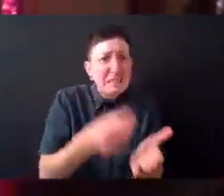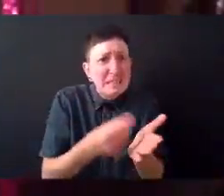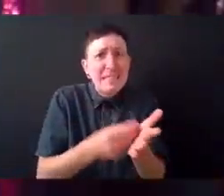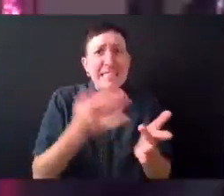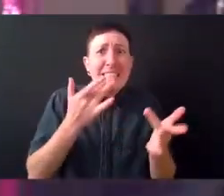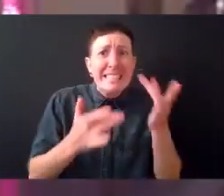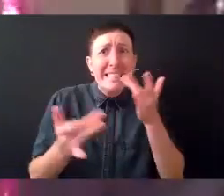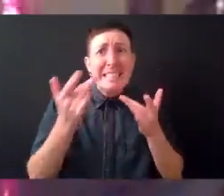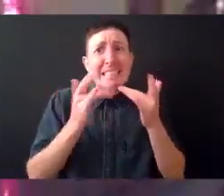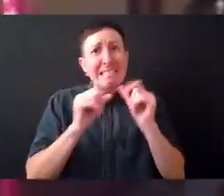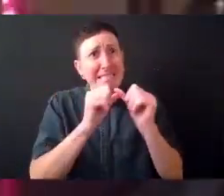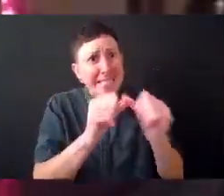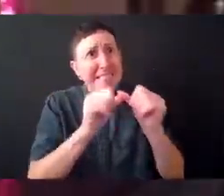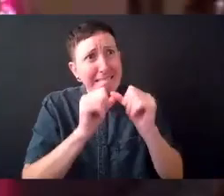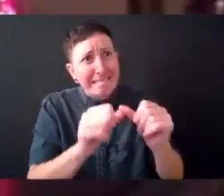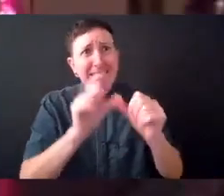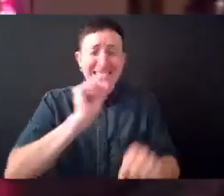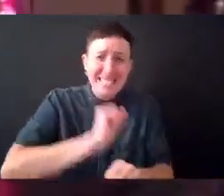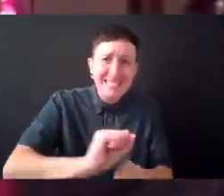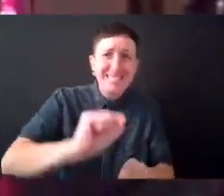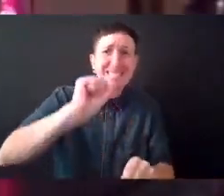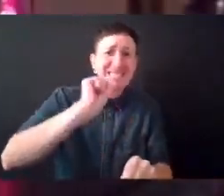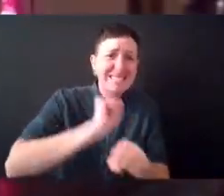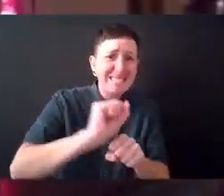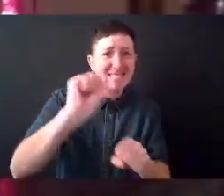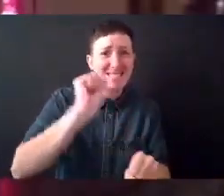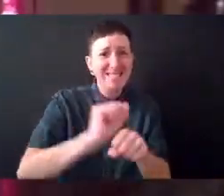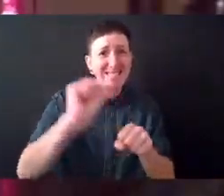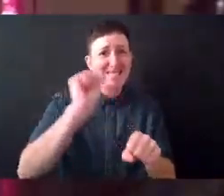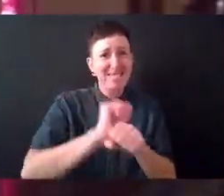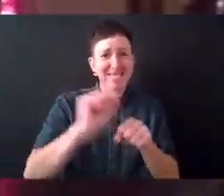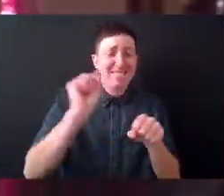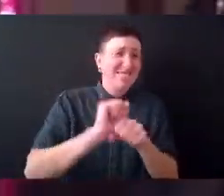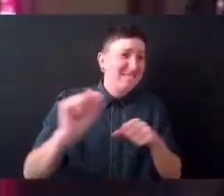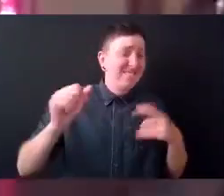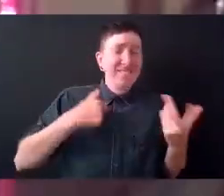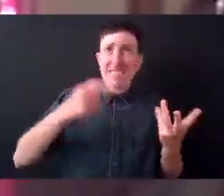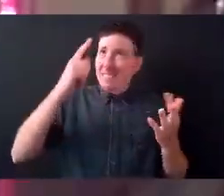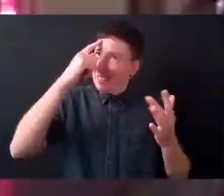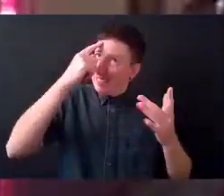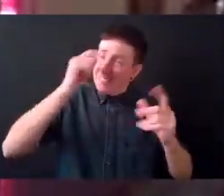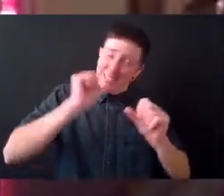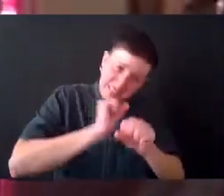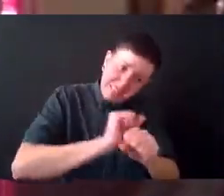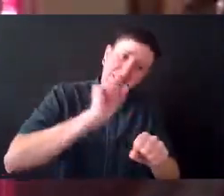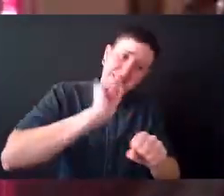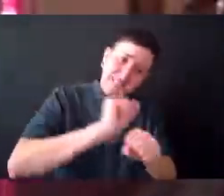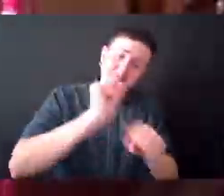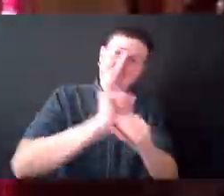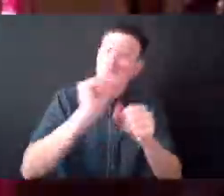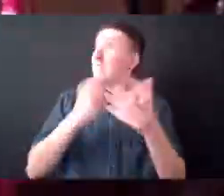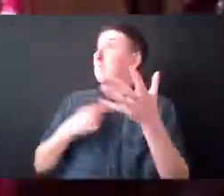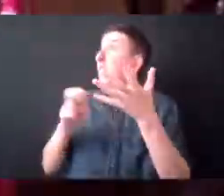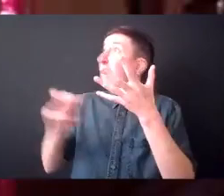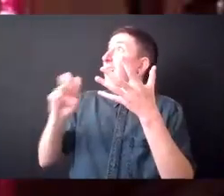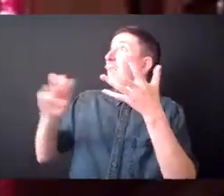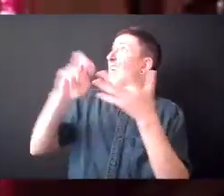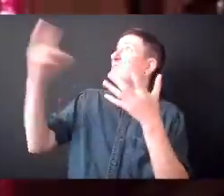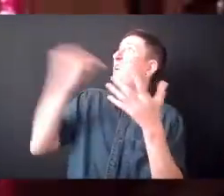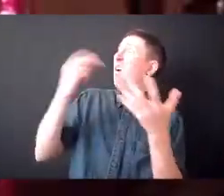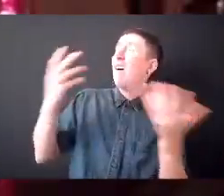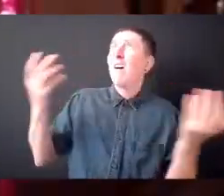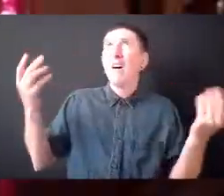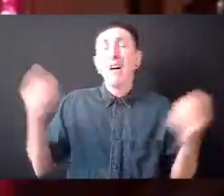all taking and no giving. Just use your mind and you never get the credit. It's enough